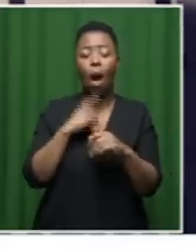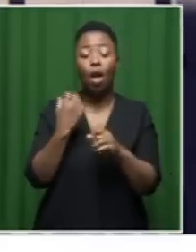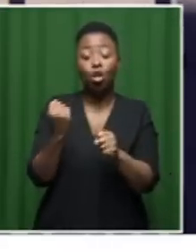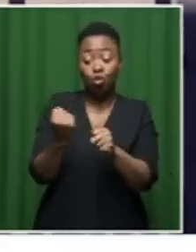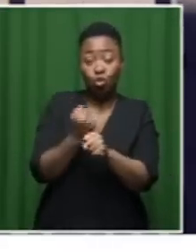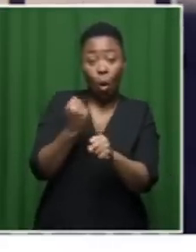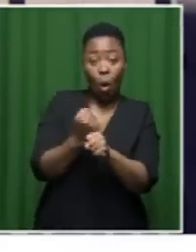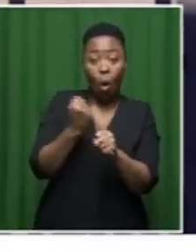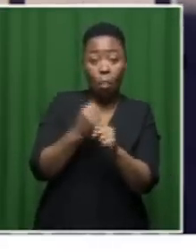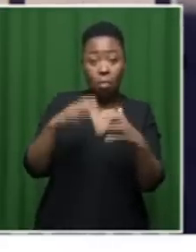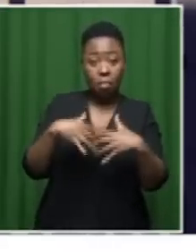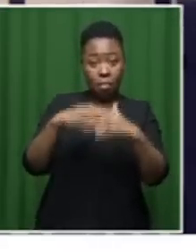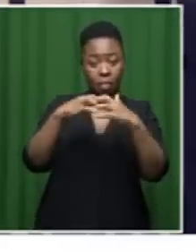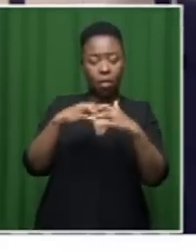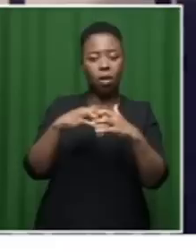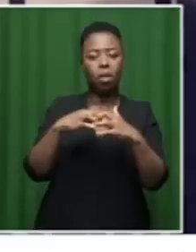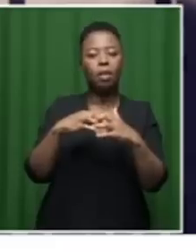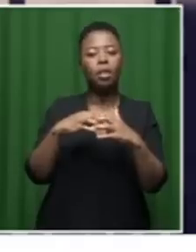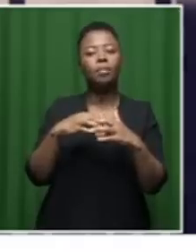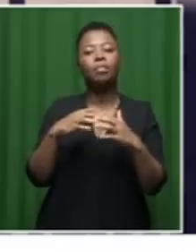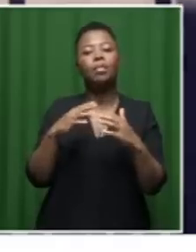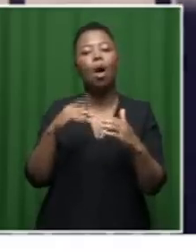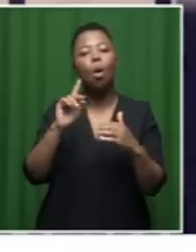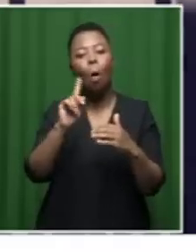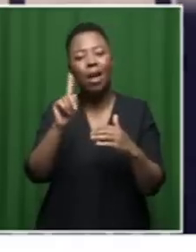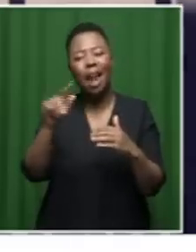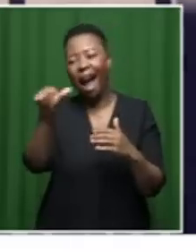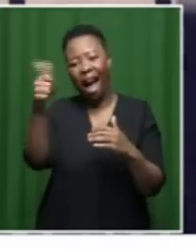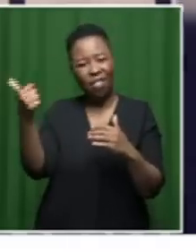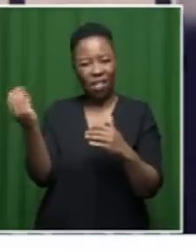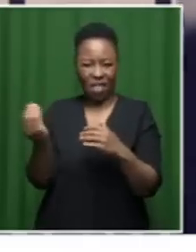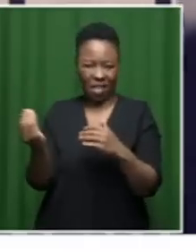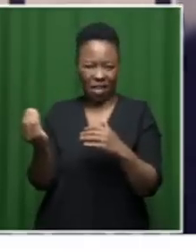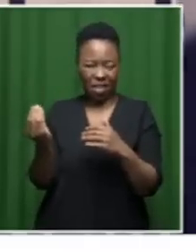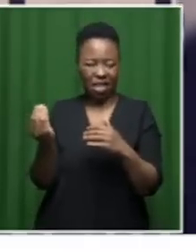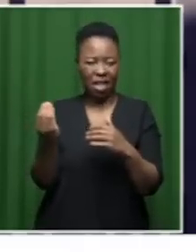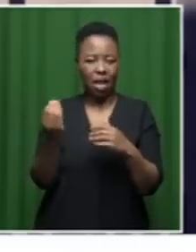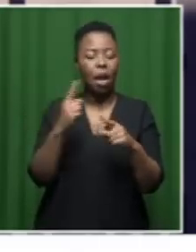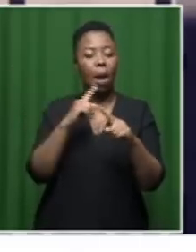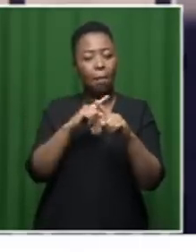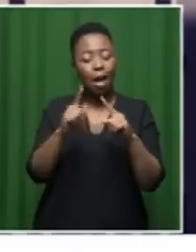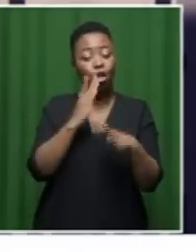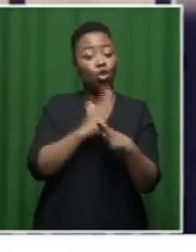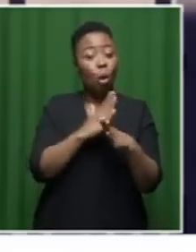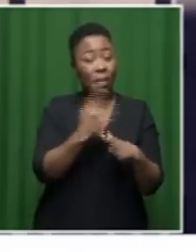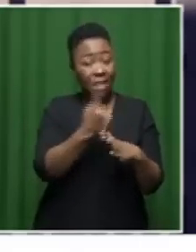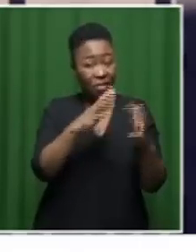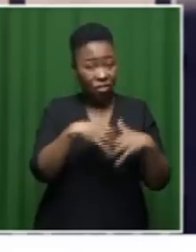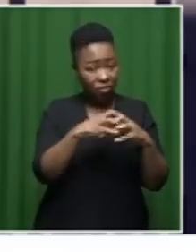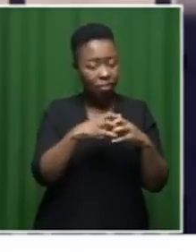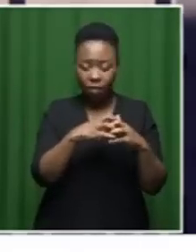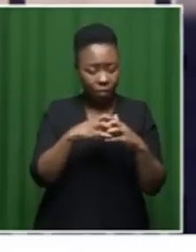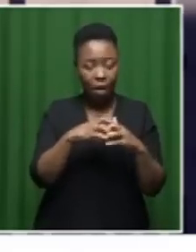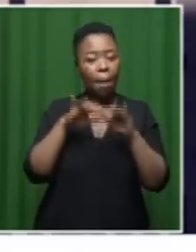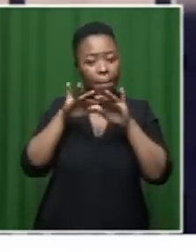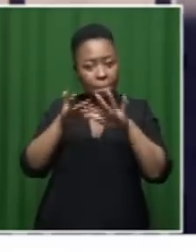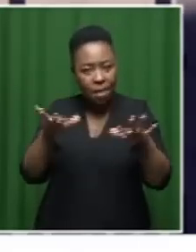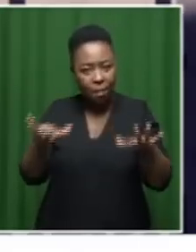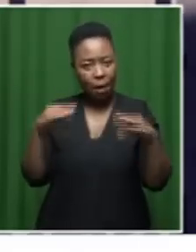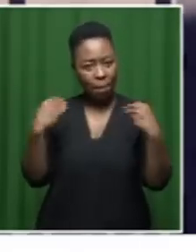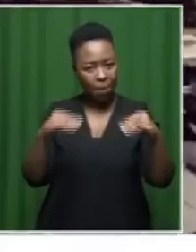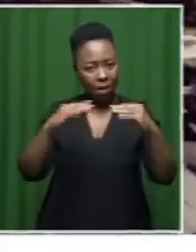else. Jobs don't create themselves, I've said so. They're created by people who start businesses, the outcome